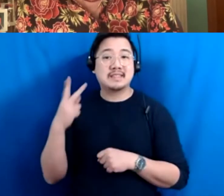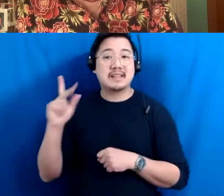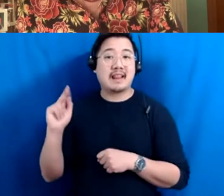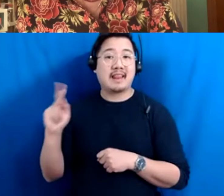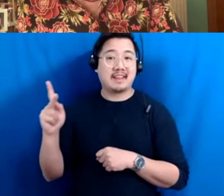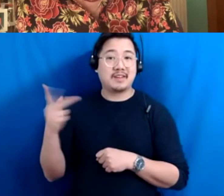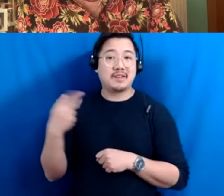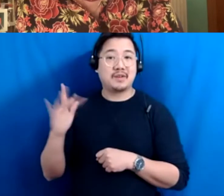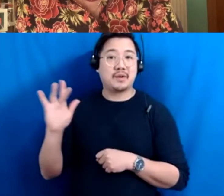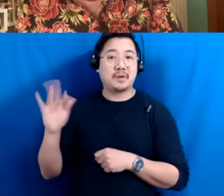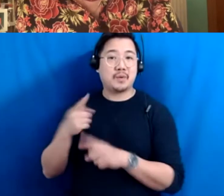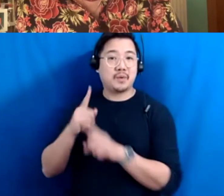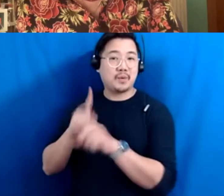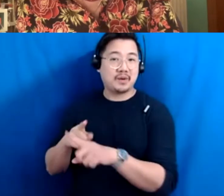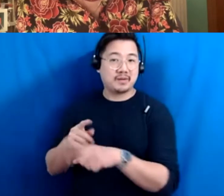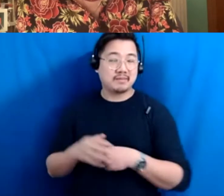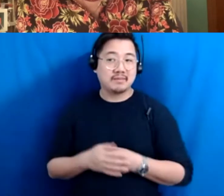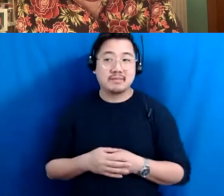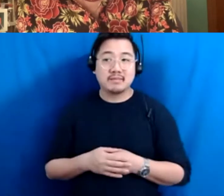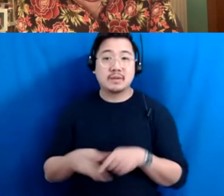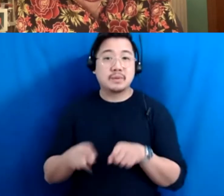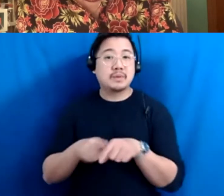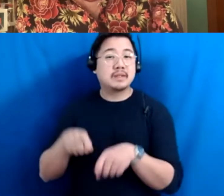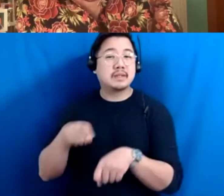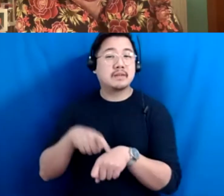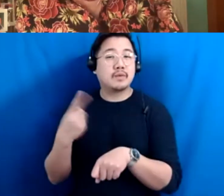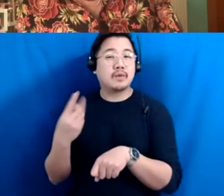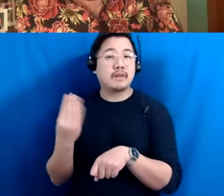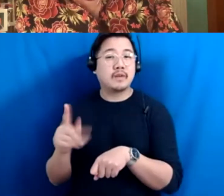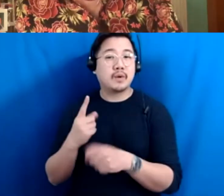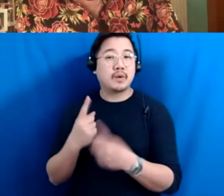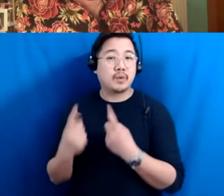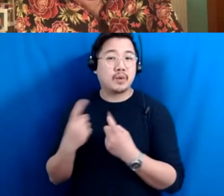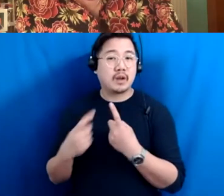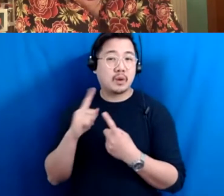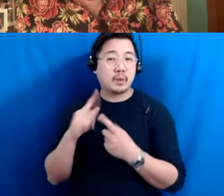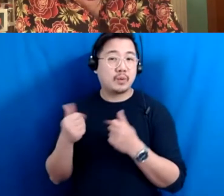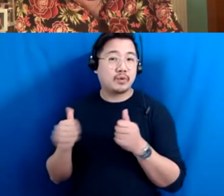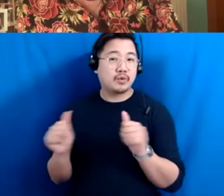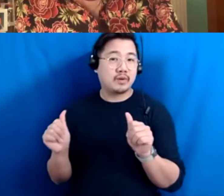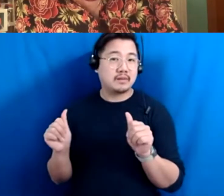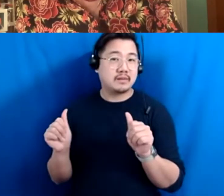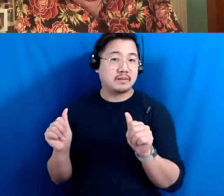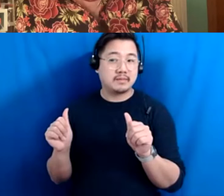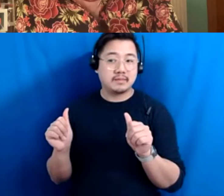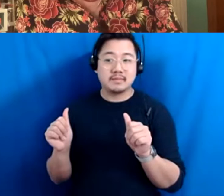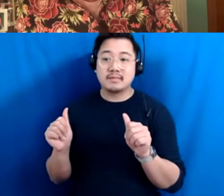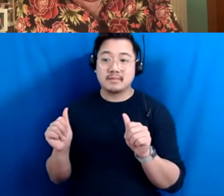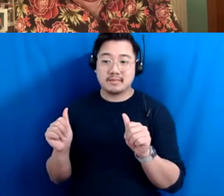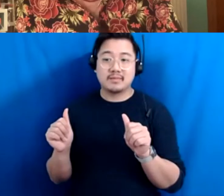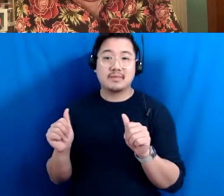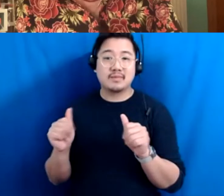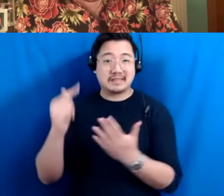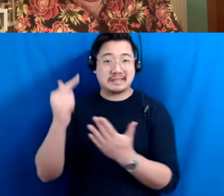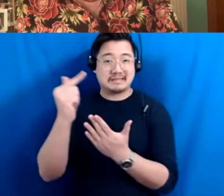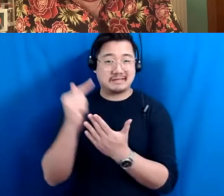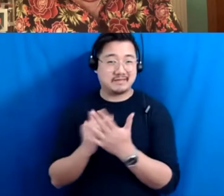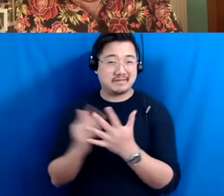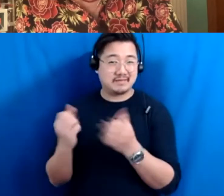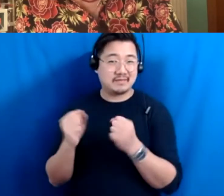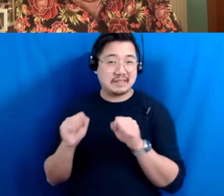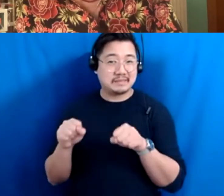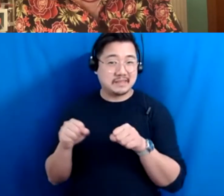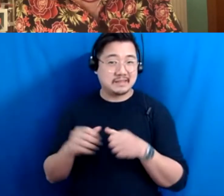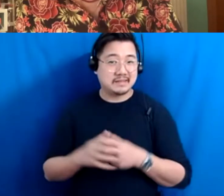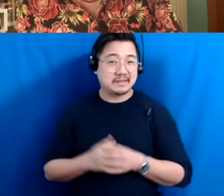it. We have time for a few more questions. I will try and get through them as quickly as we can. I think